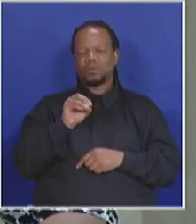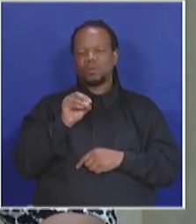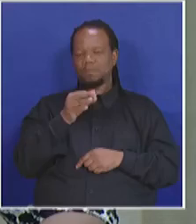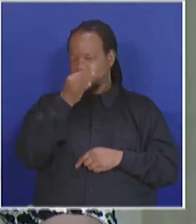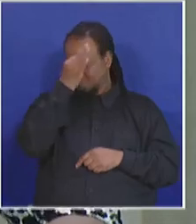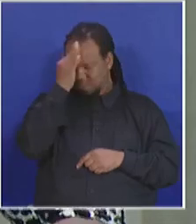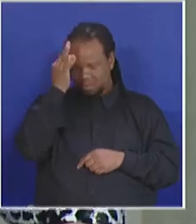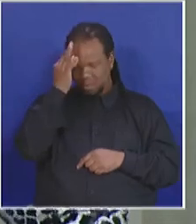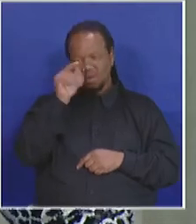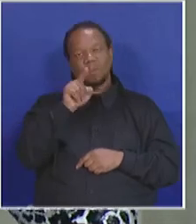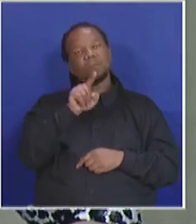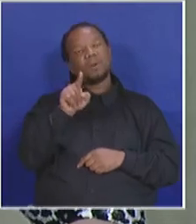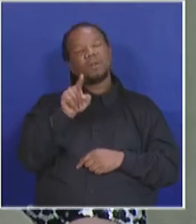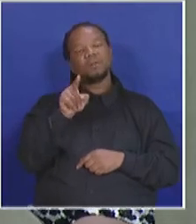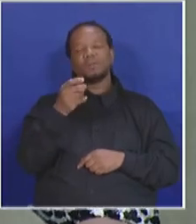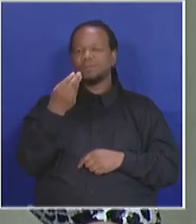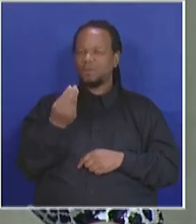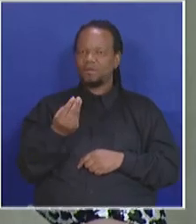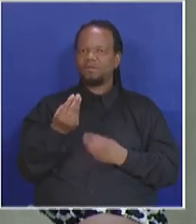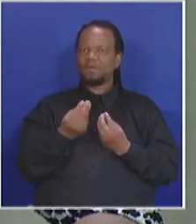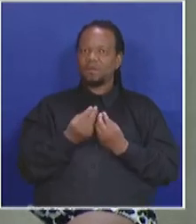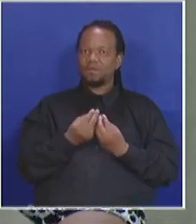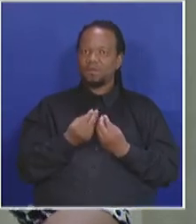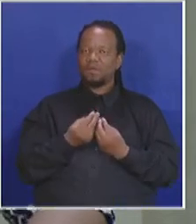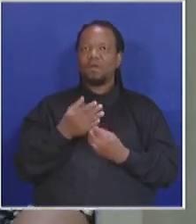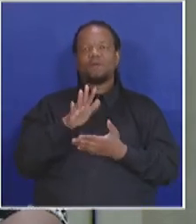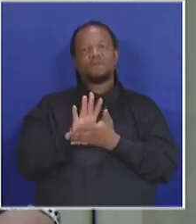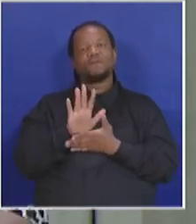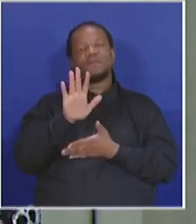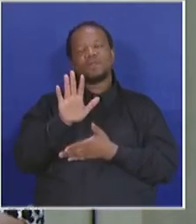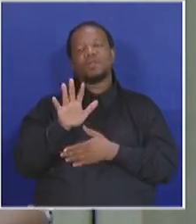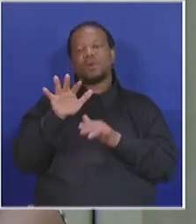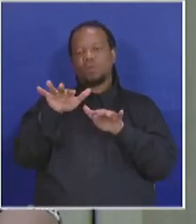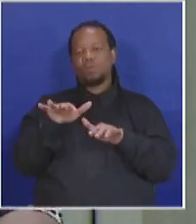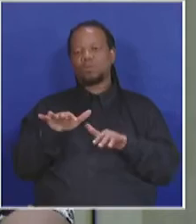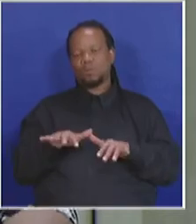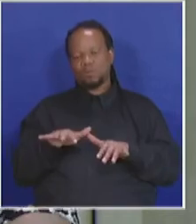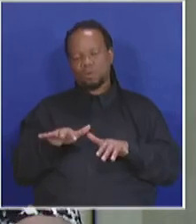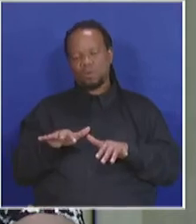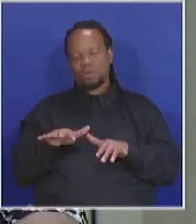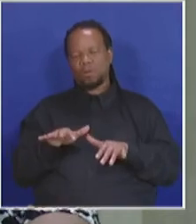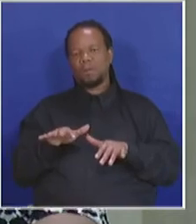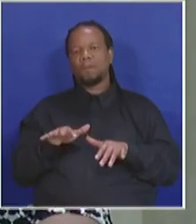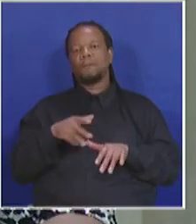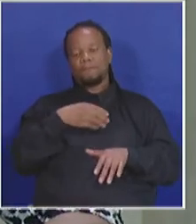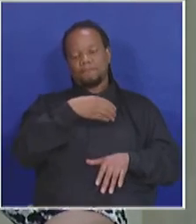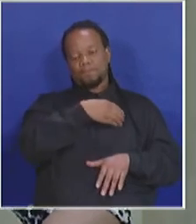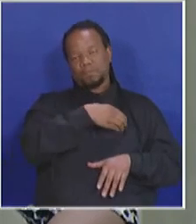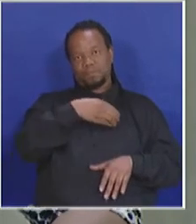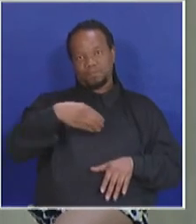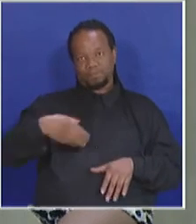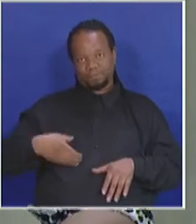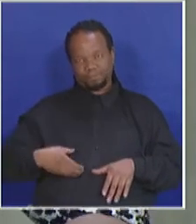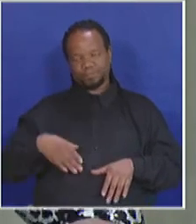other things that we're doing as government. Last year, on the 15th of October, the President launched Operation